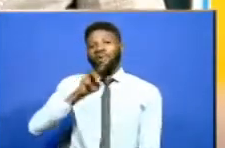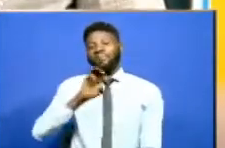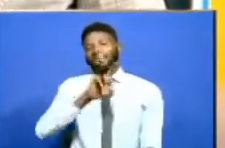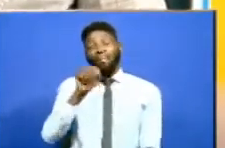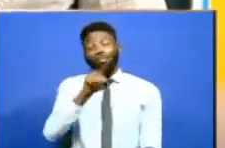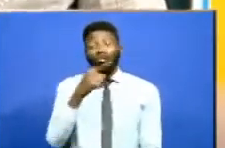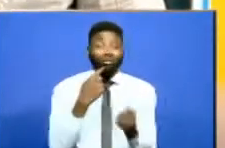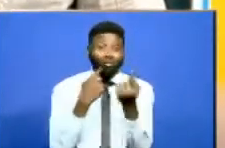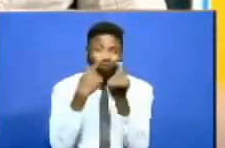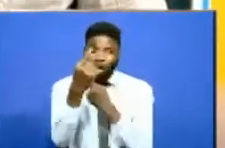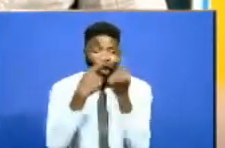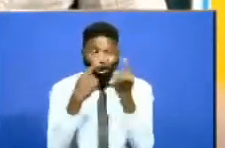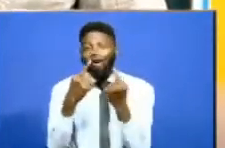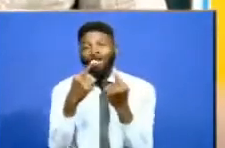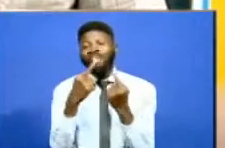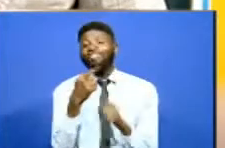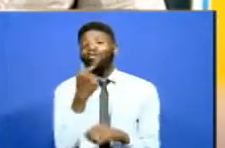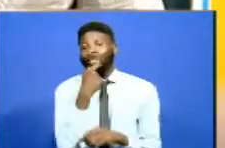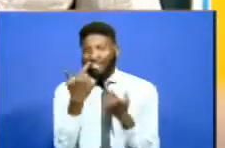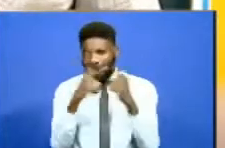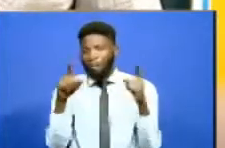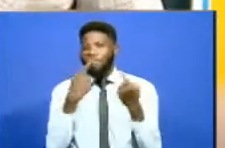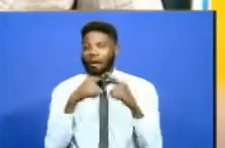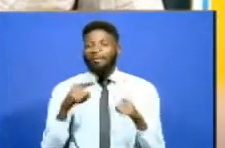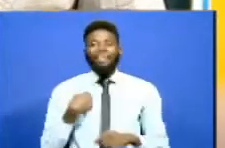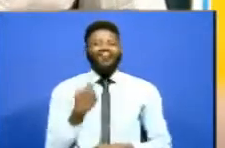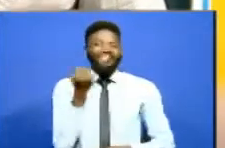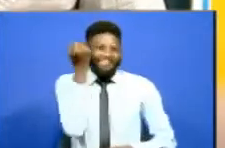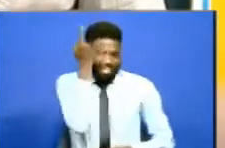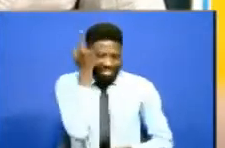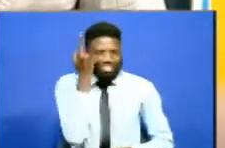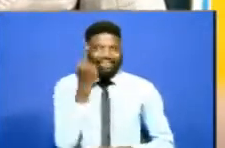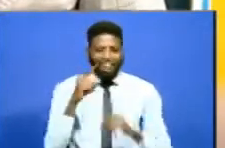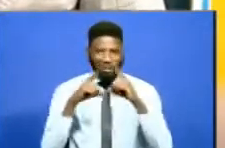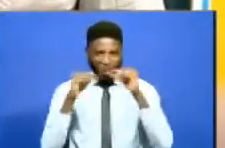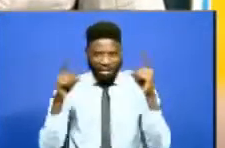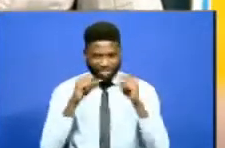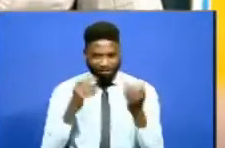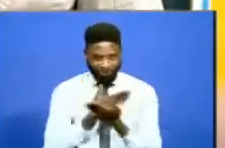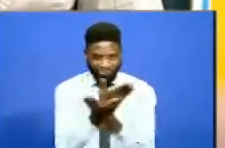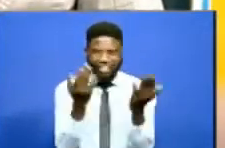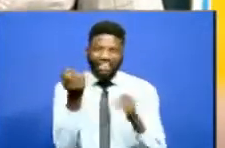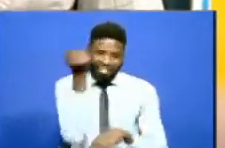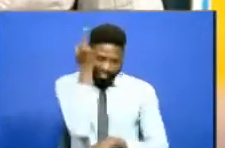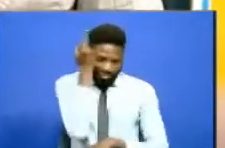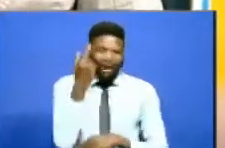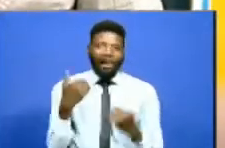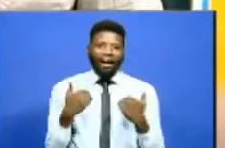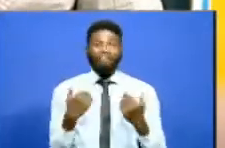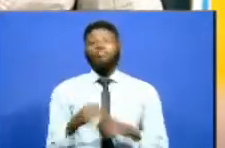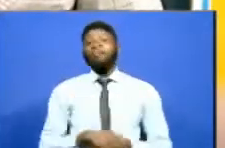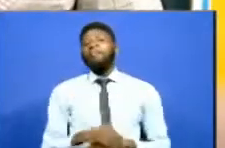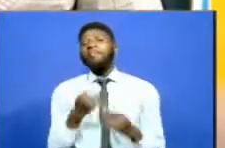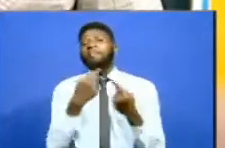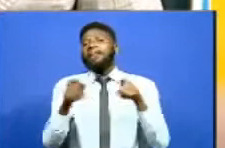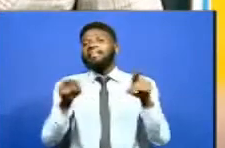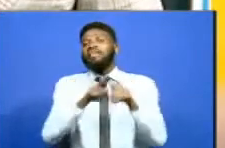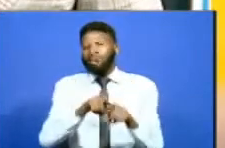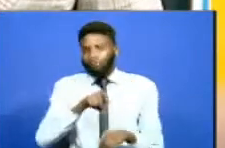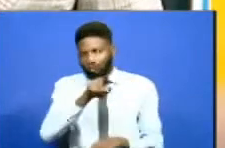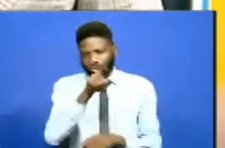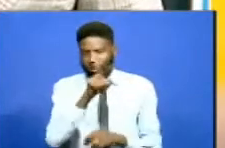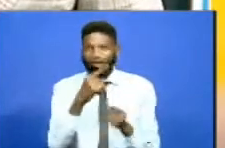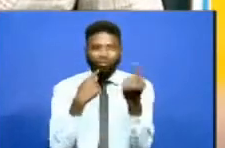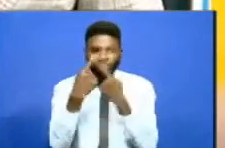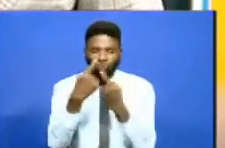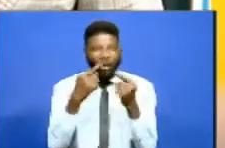I know that the message has gotten home either way. I translated it, though. All right. But then, you've talked about the gem that is hidden in